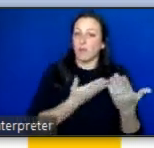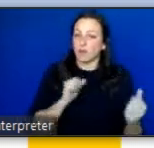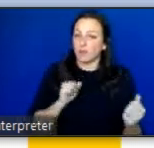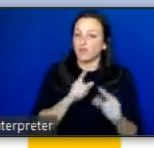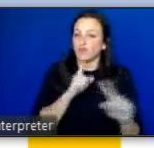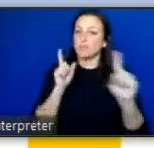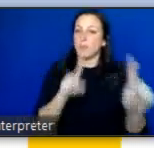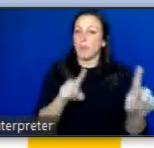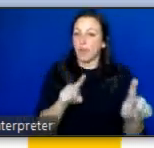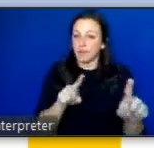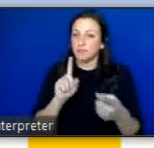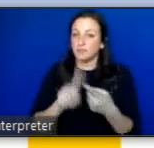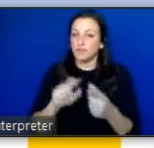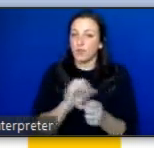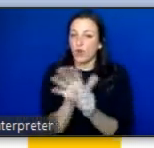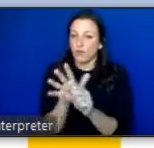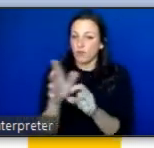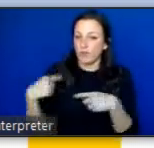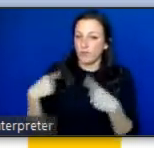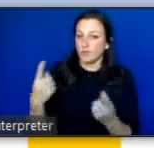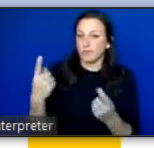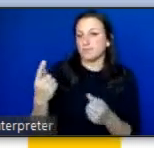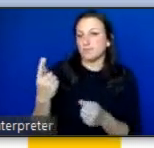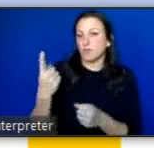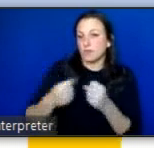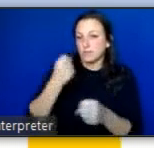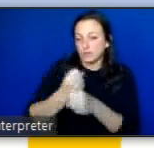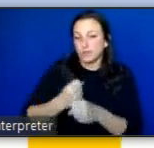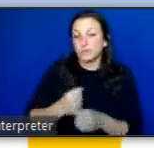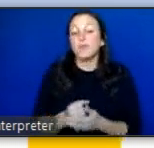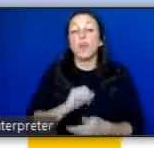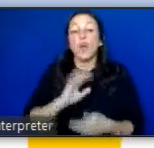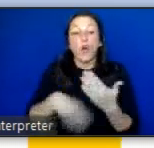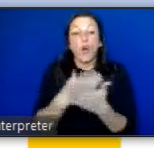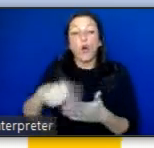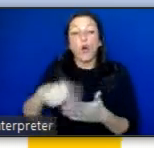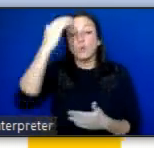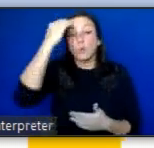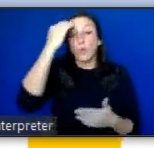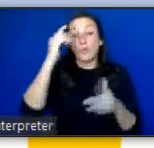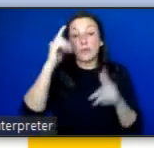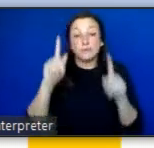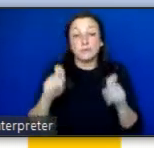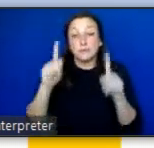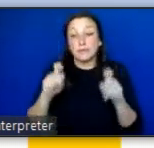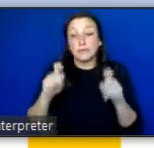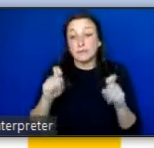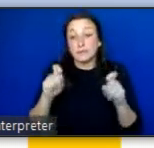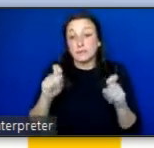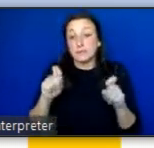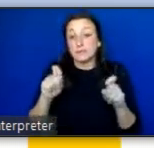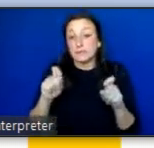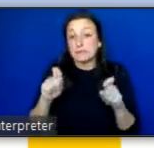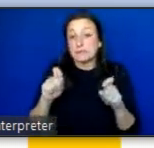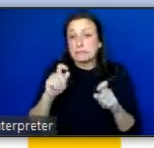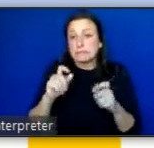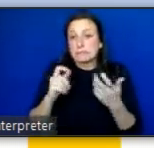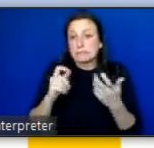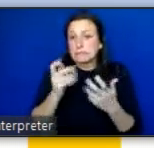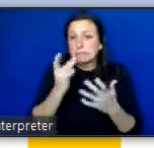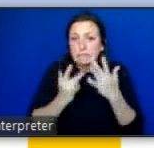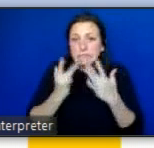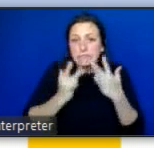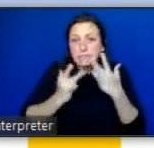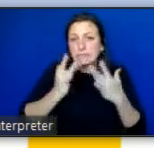pandemic over the course of the last year. We all know that testing was incredibly constrained in the early days of